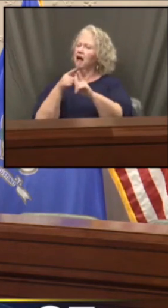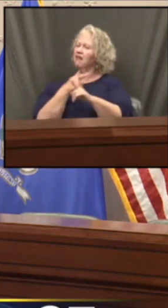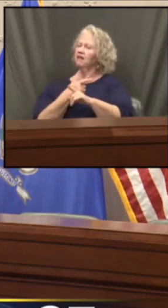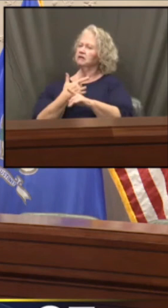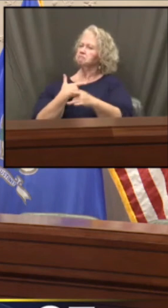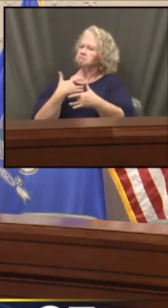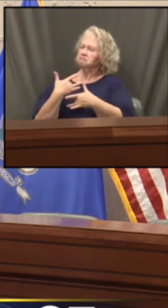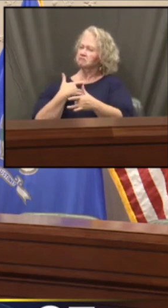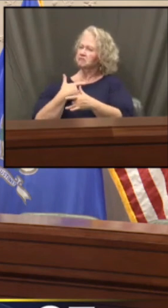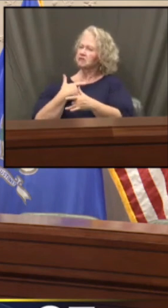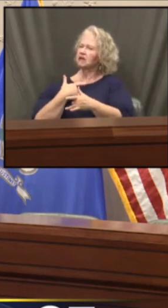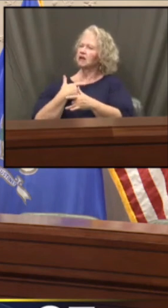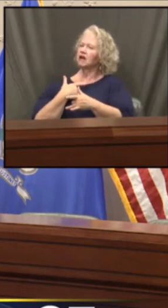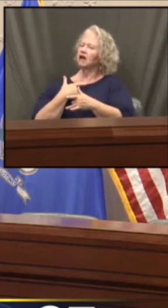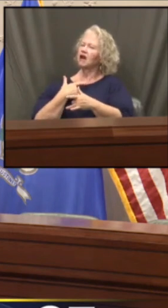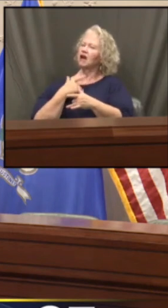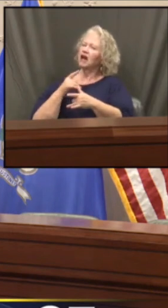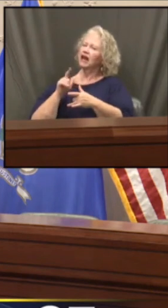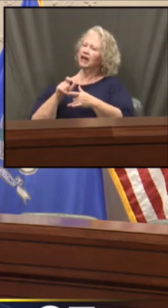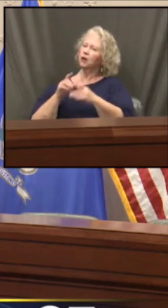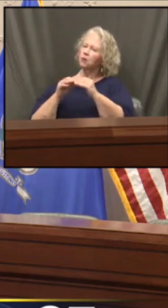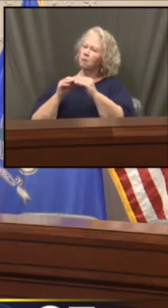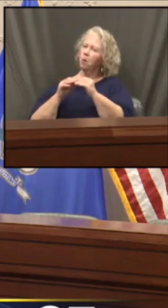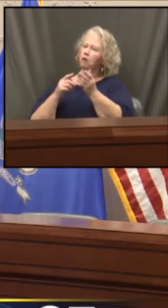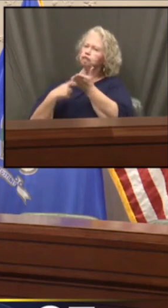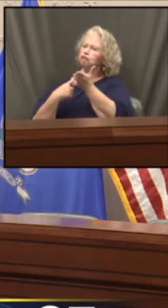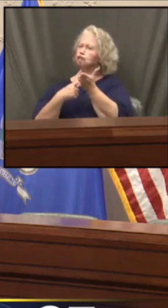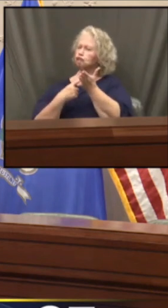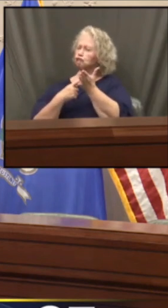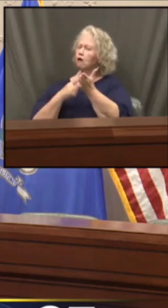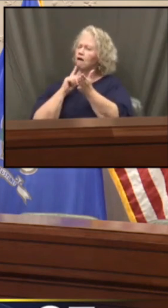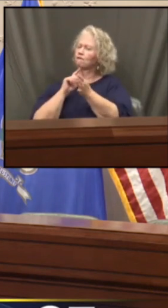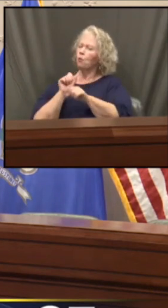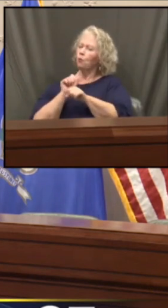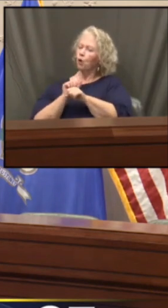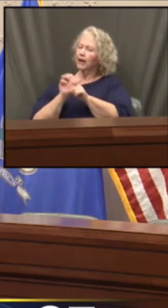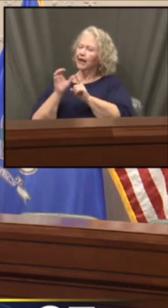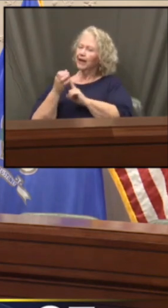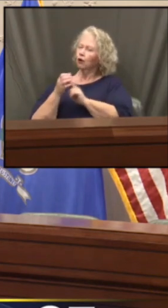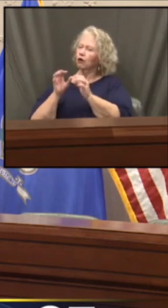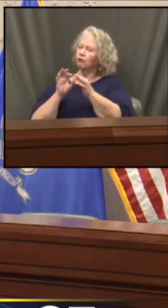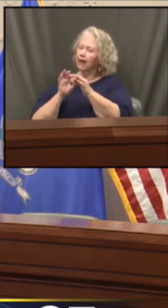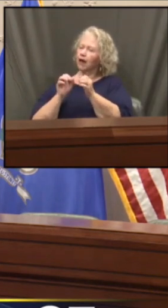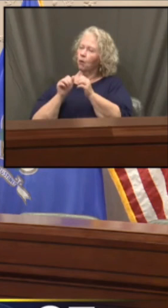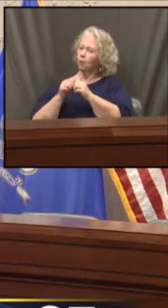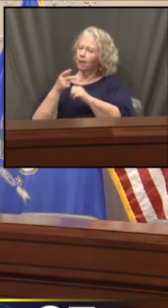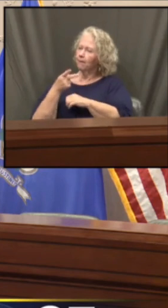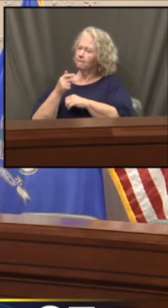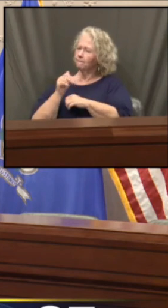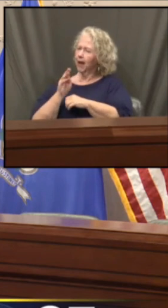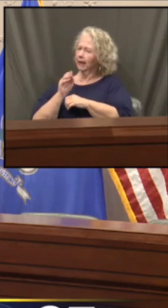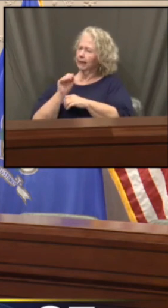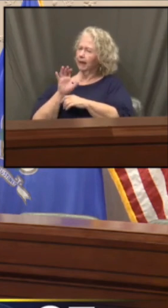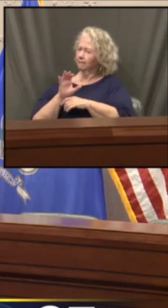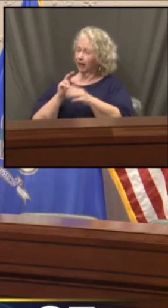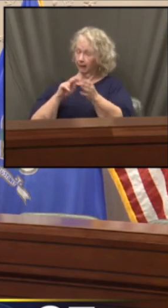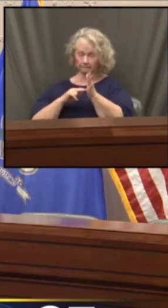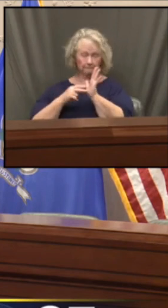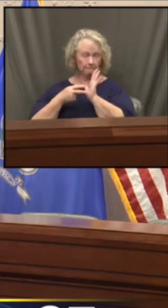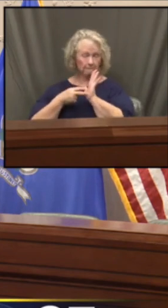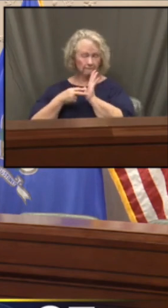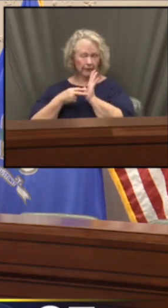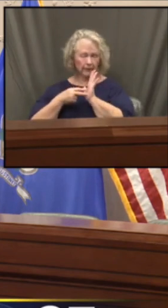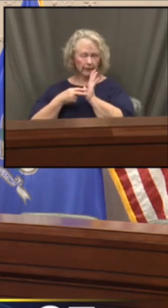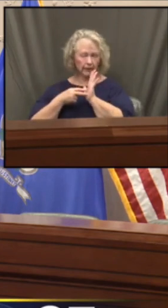for overall collective bargaining on working conditions related to the pandemic. And all I could draw from that is, are they talking